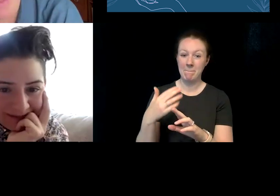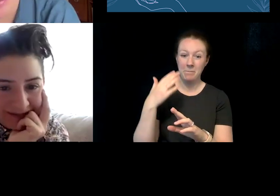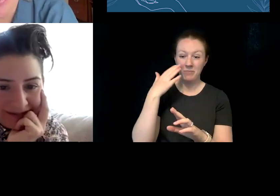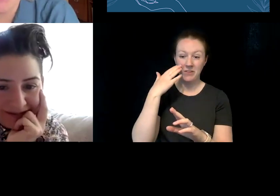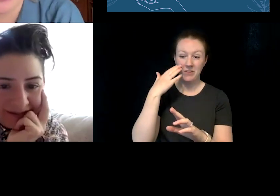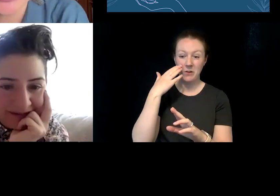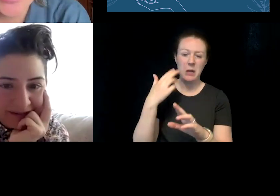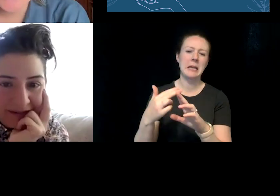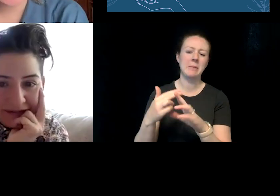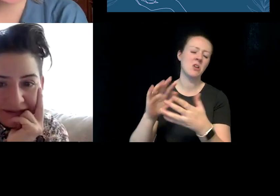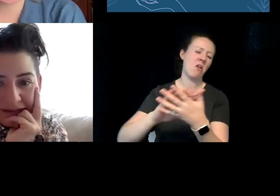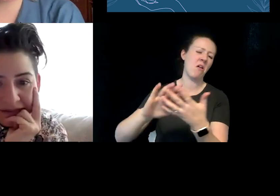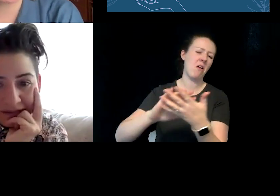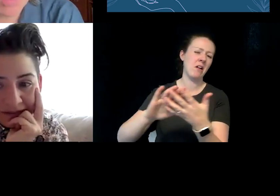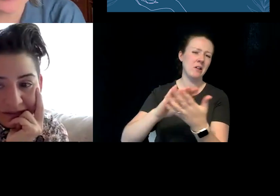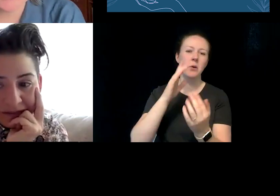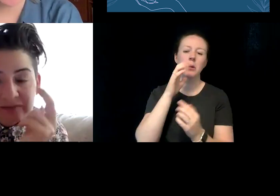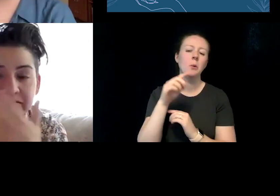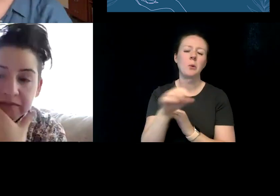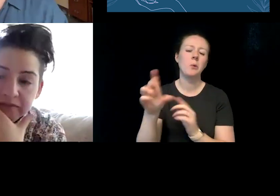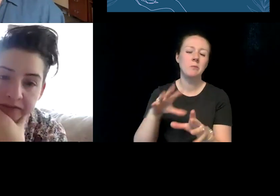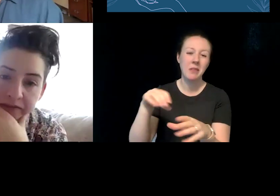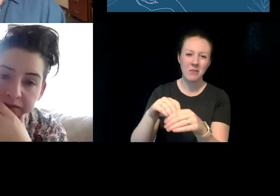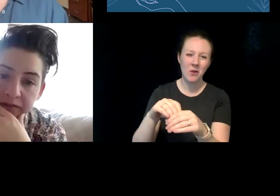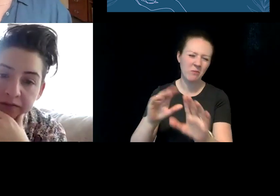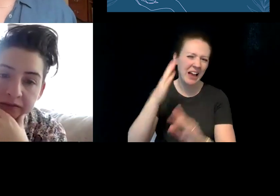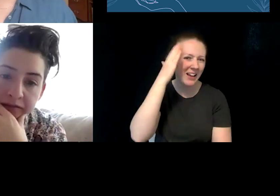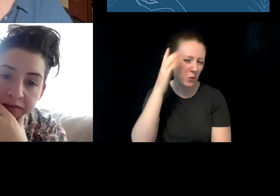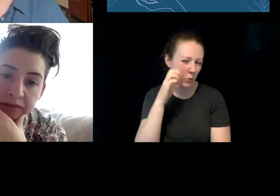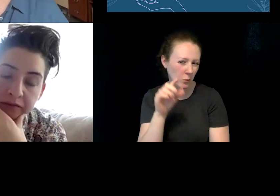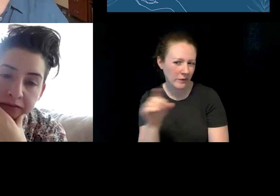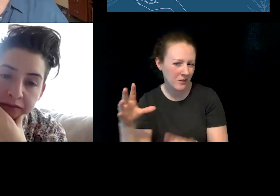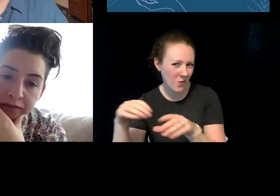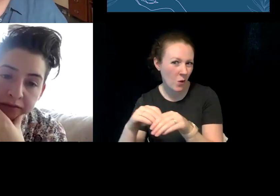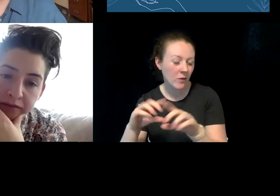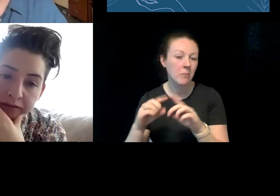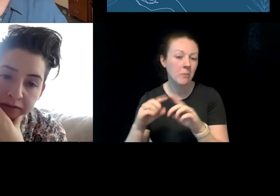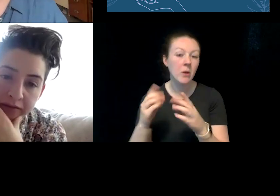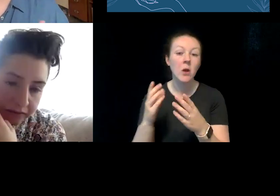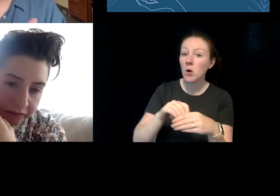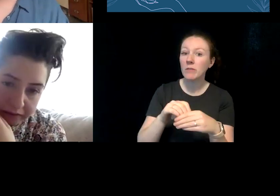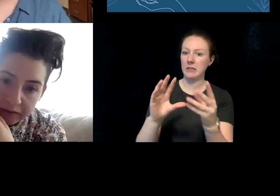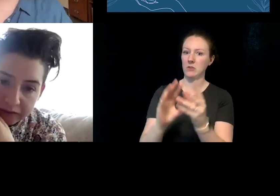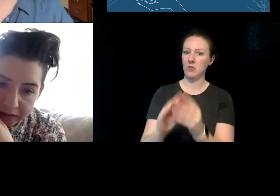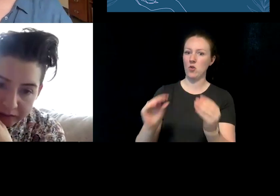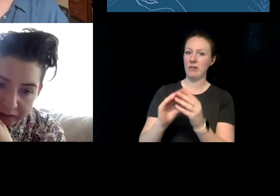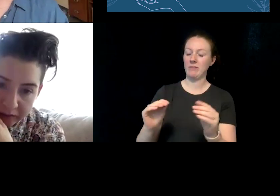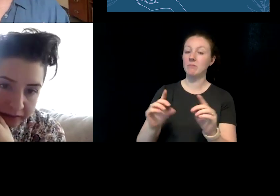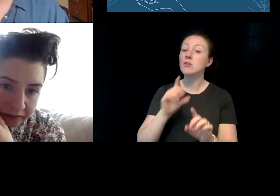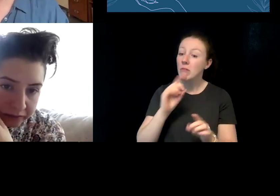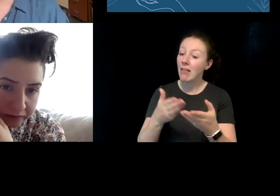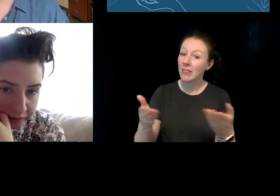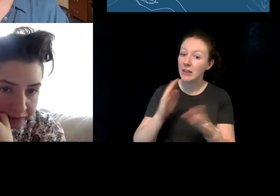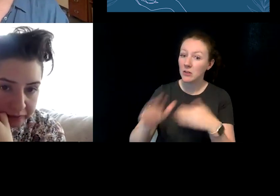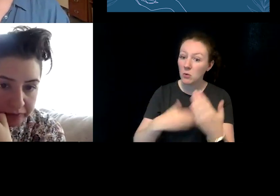who was collaborating on the project, it was part of the art making for me. It was part of the narrative of the piece. You know, it was a real thing that you all did to